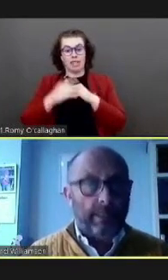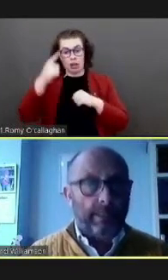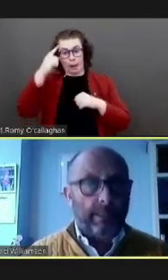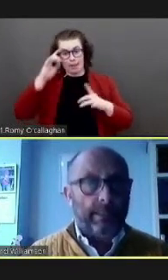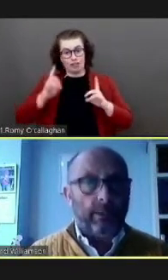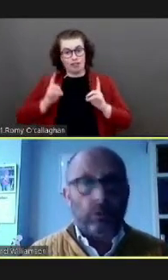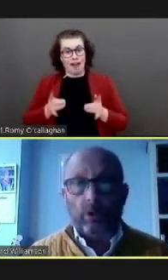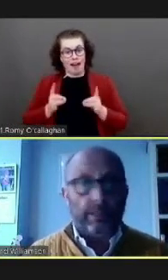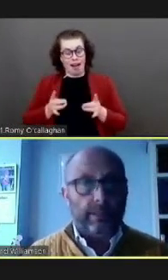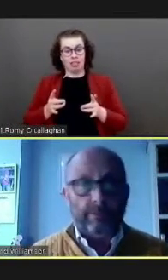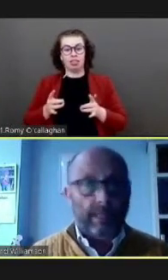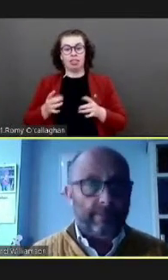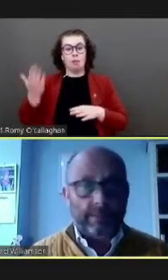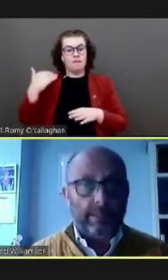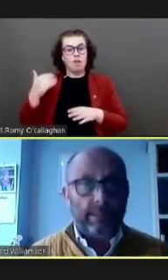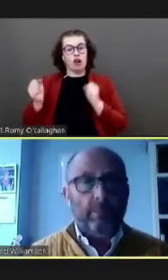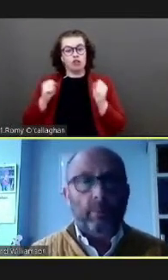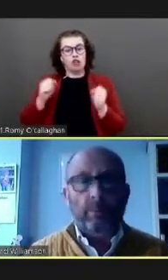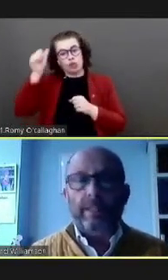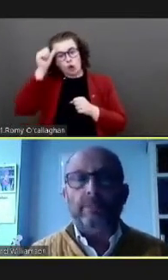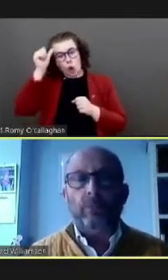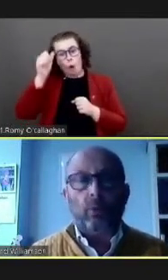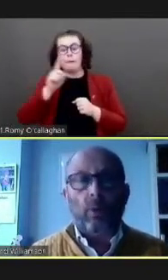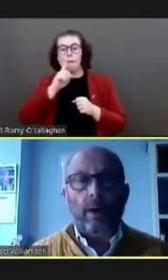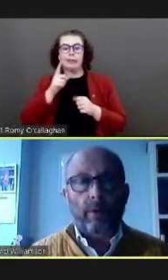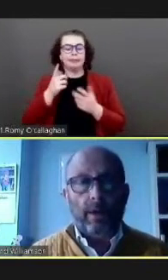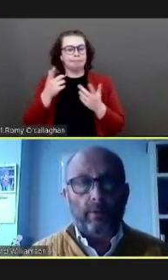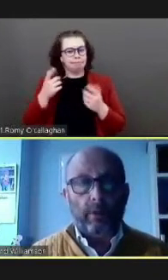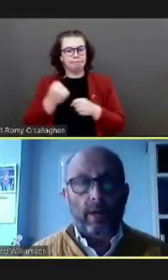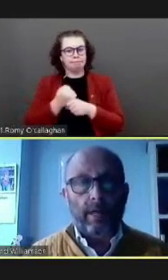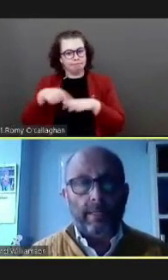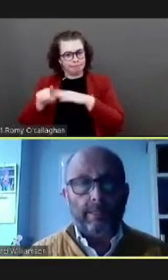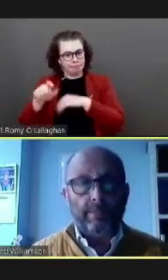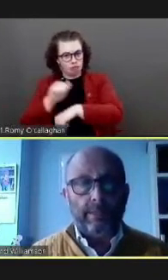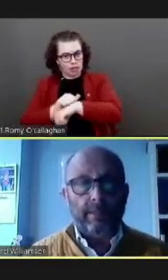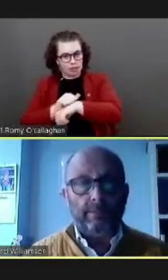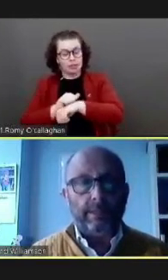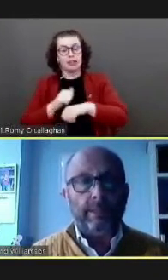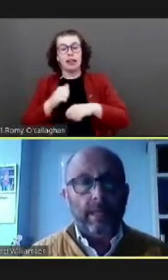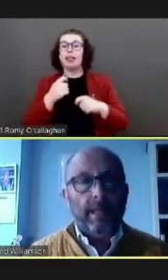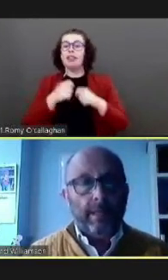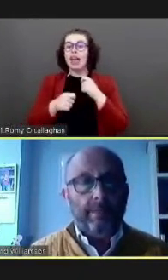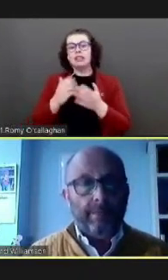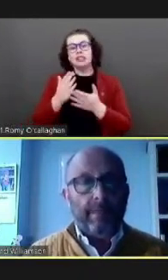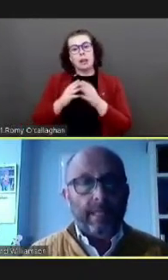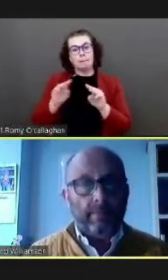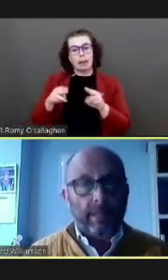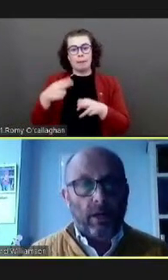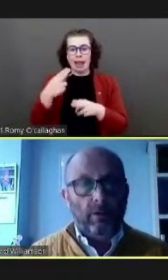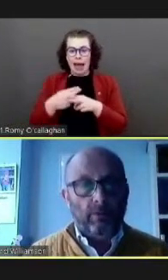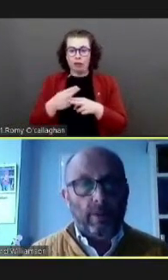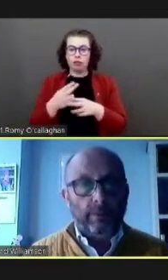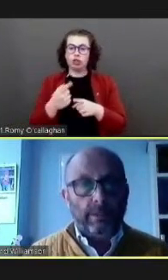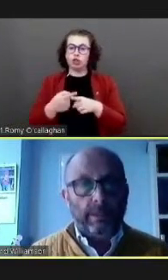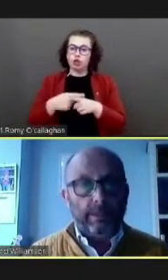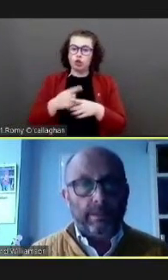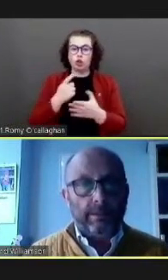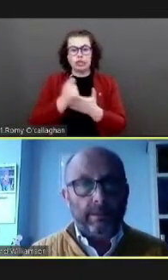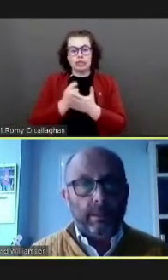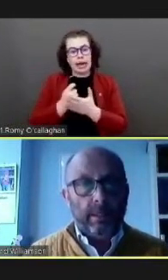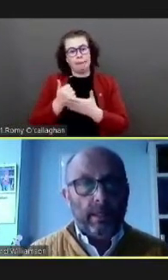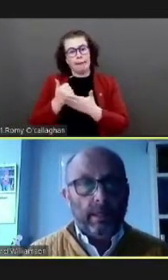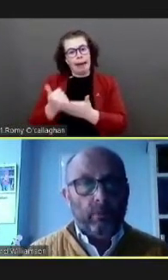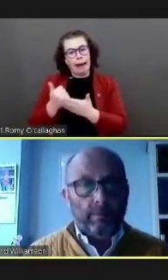no legally defined ID or cognitive deficit, but where there's requiring intermittent services, then they can be